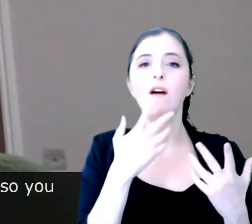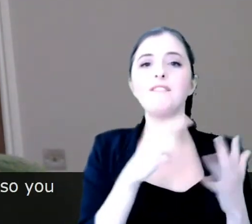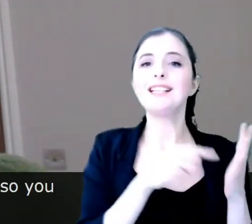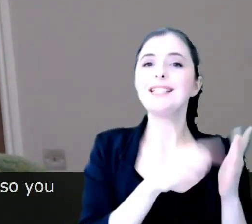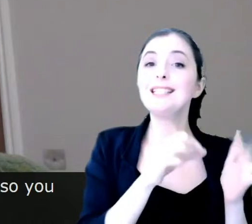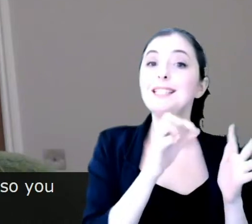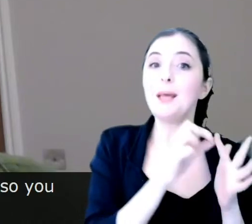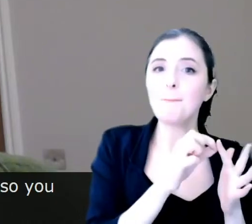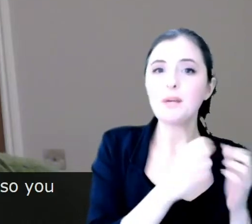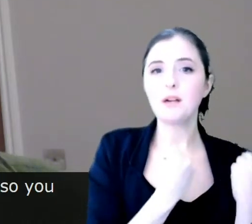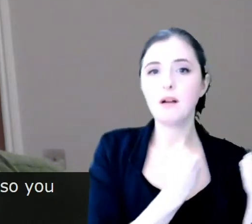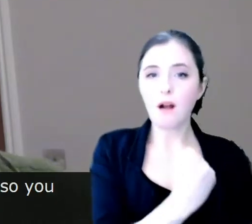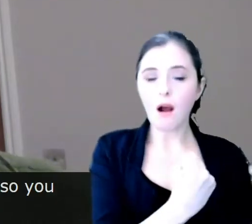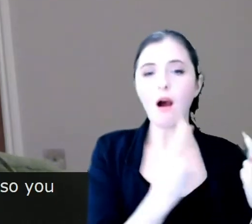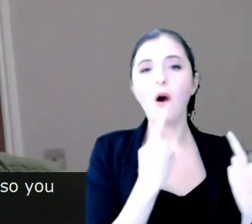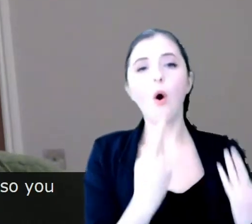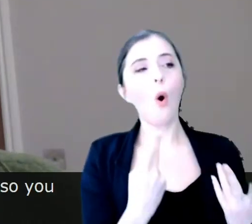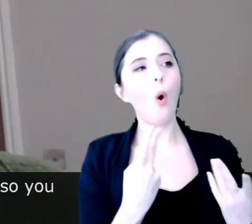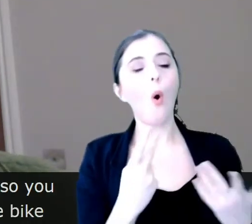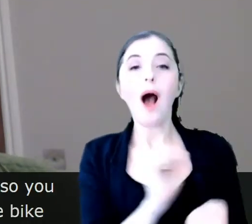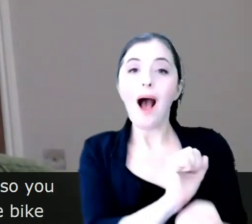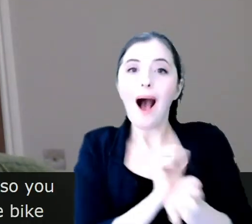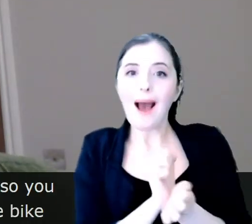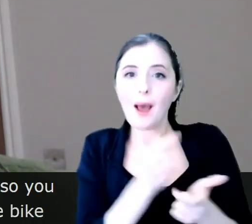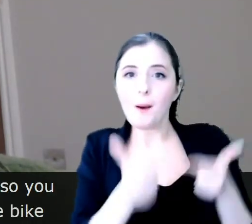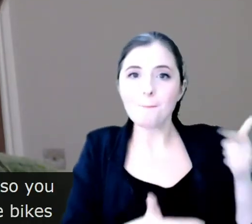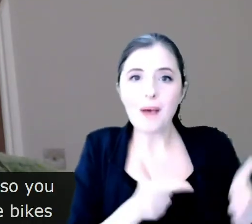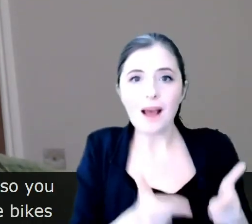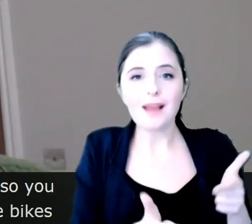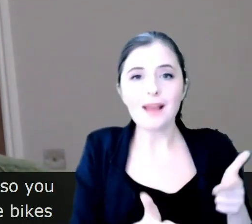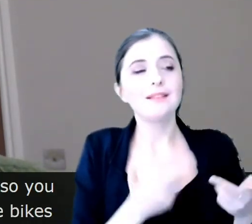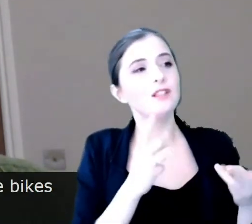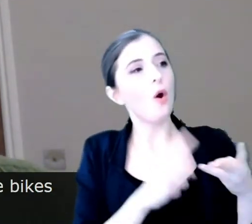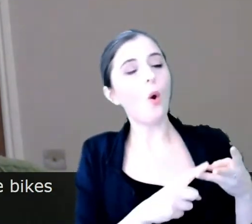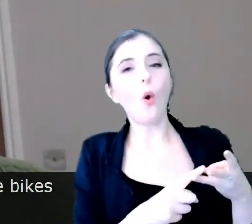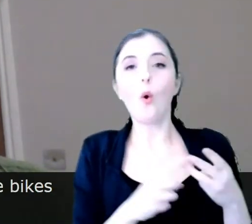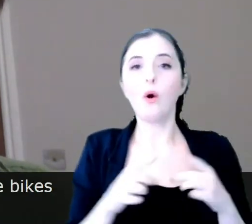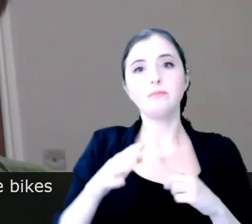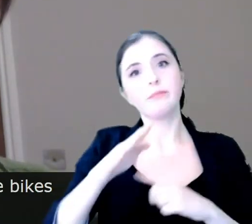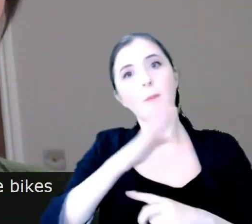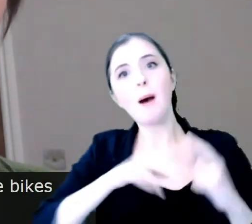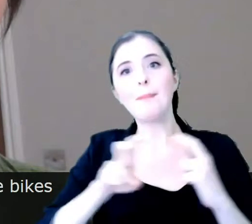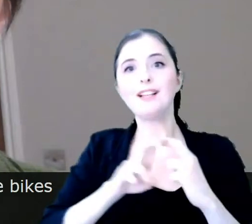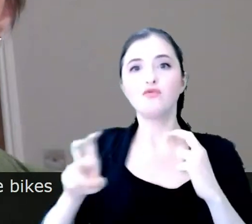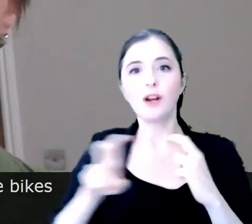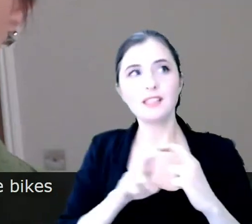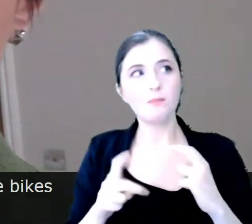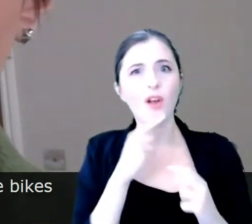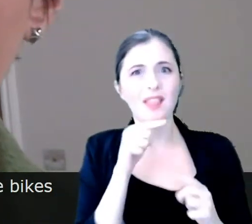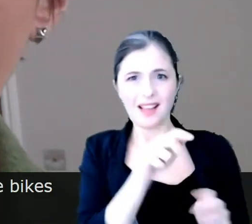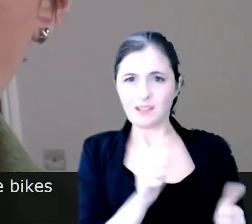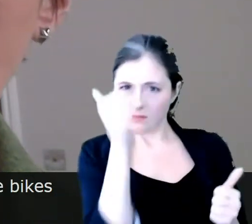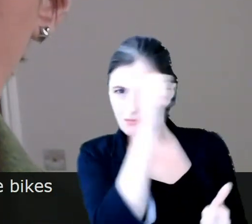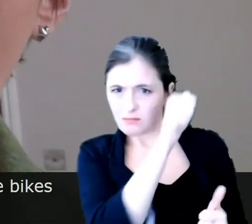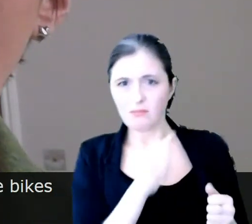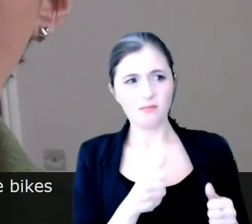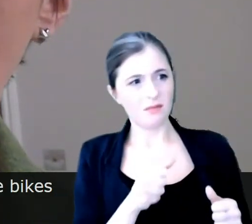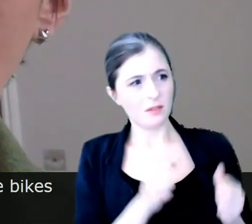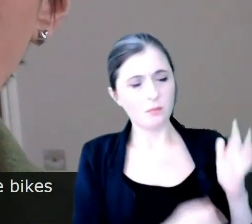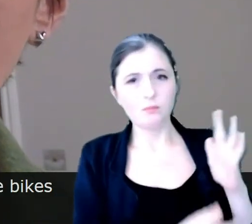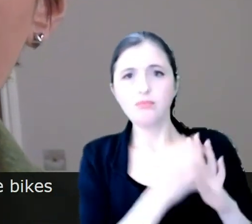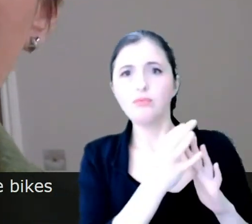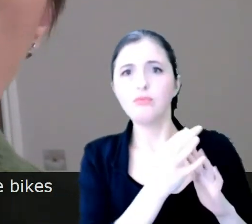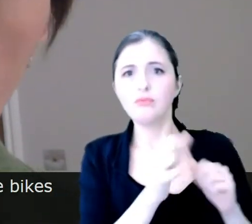use credits to use public transport. And I think that would be a really smart way forward. And I did want to finally just pick up a point